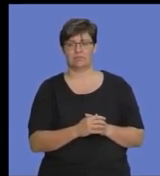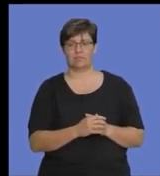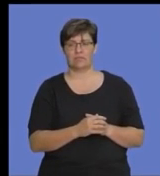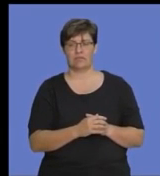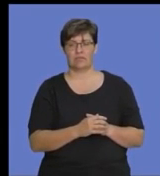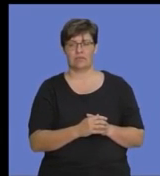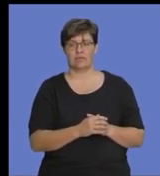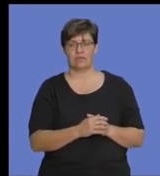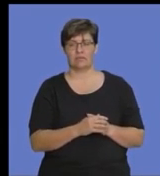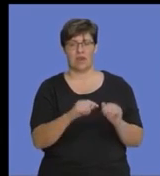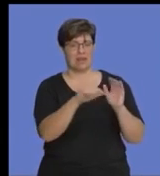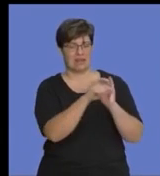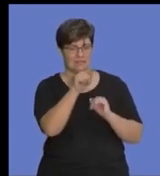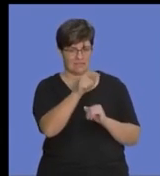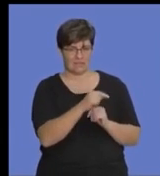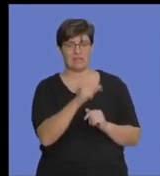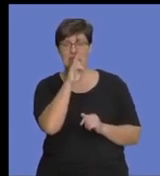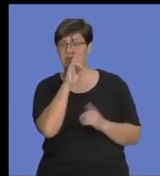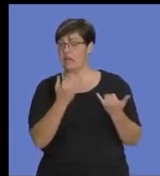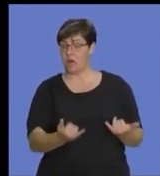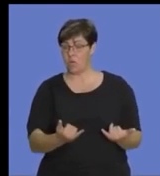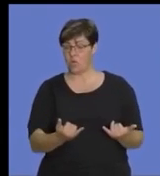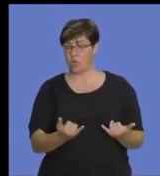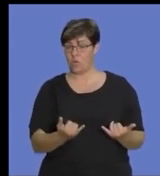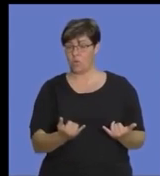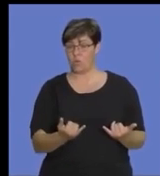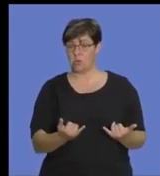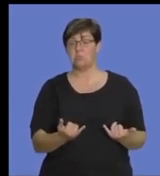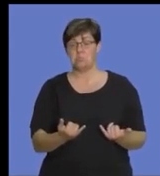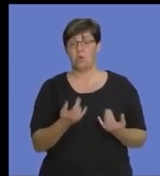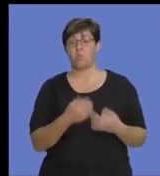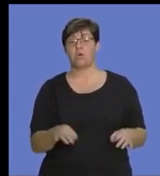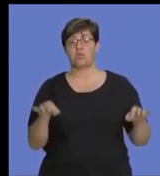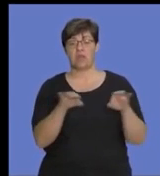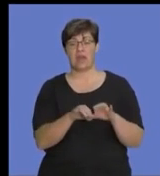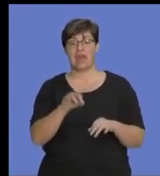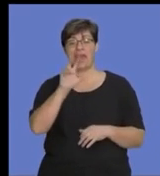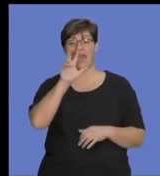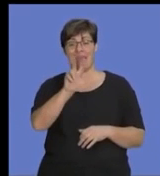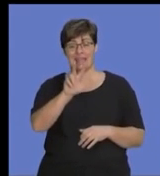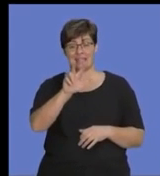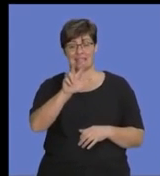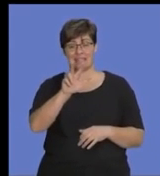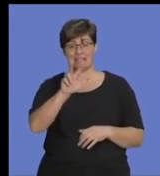So that will be a negative there. And then you can see that it was actually worth